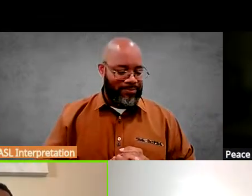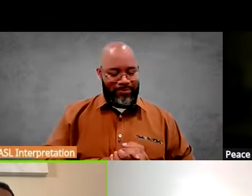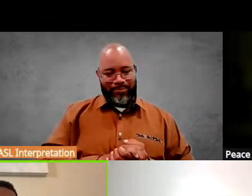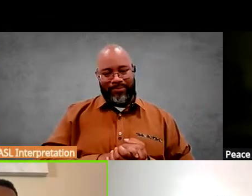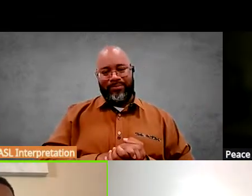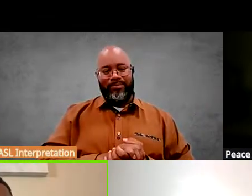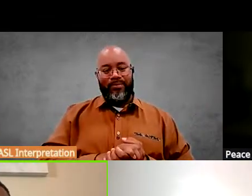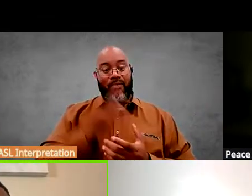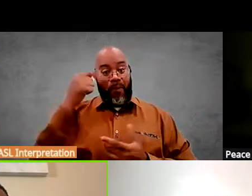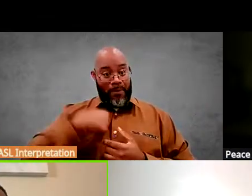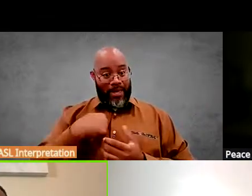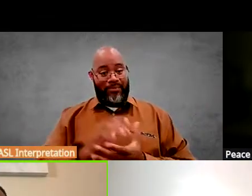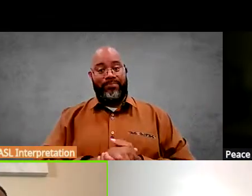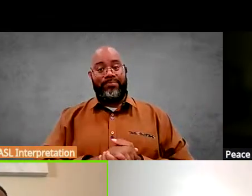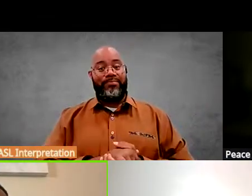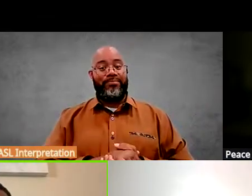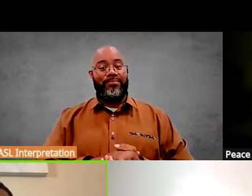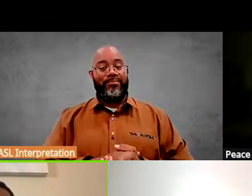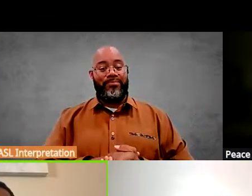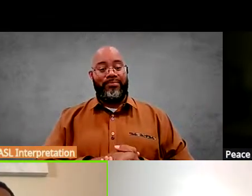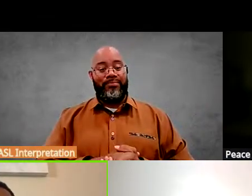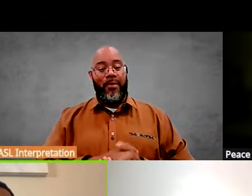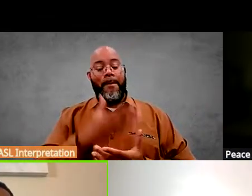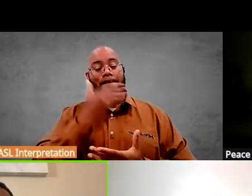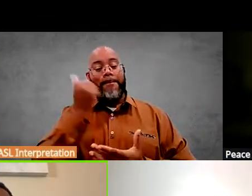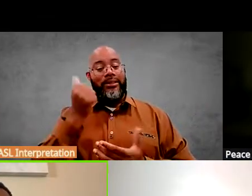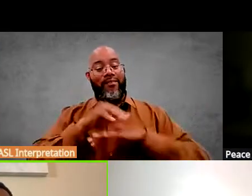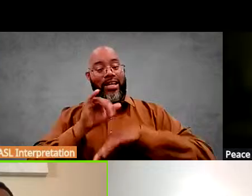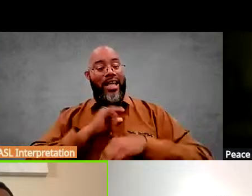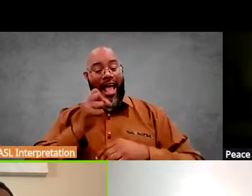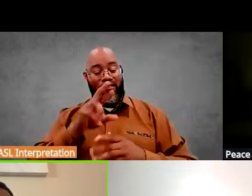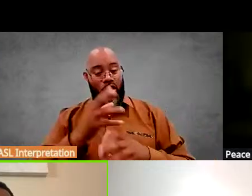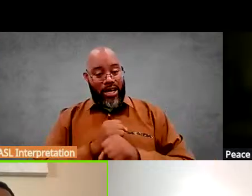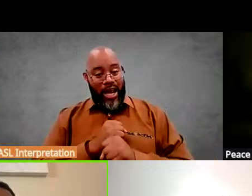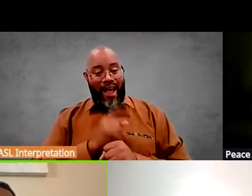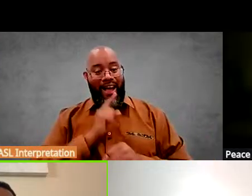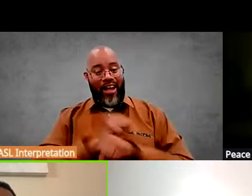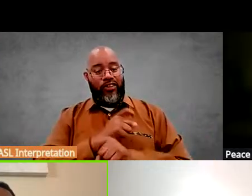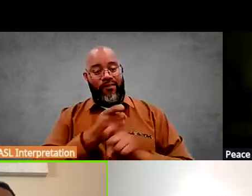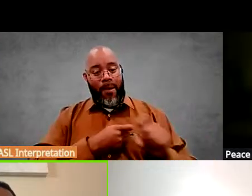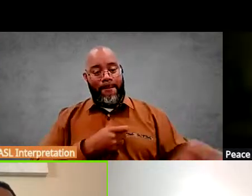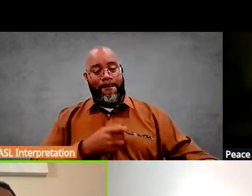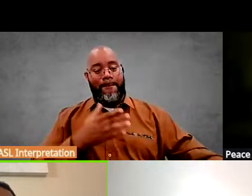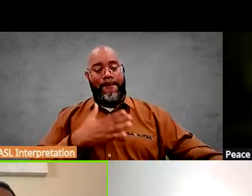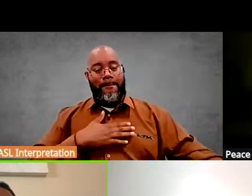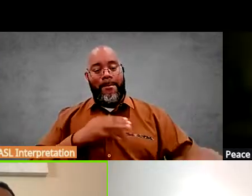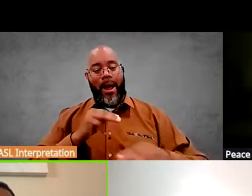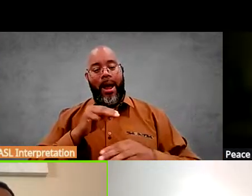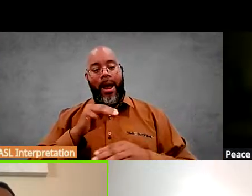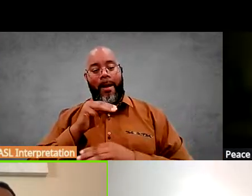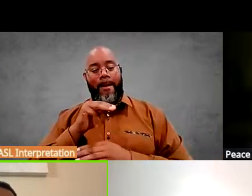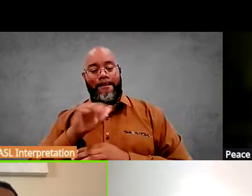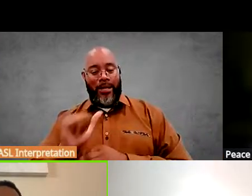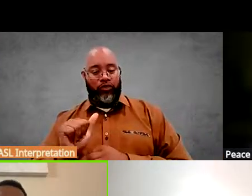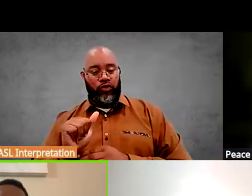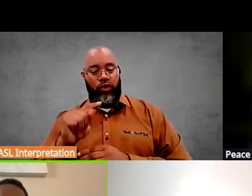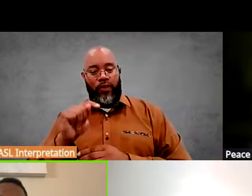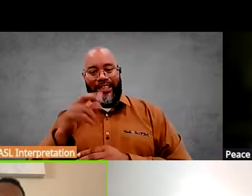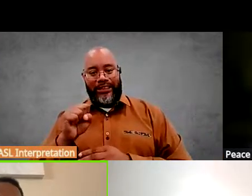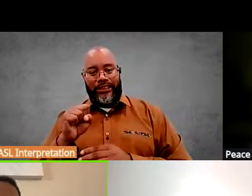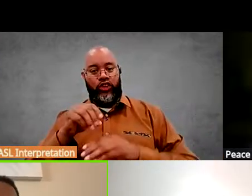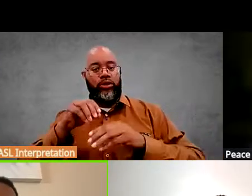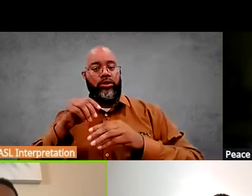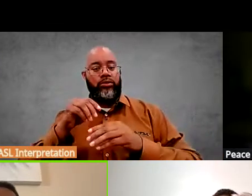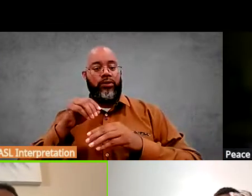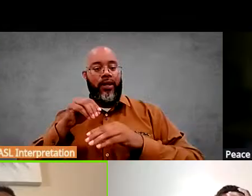For me, the best advice I ever got was actually from my master's thesis supervisor, Professor